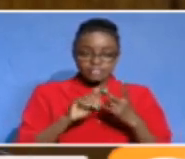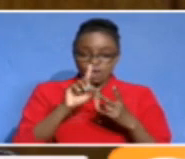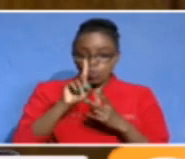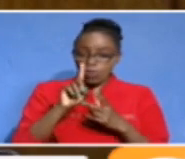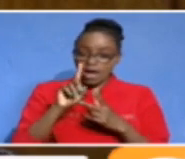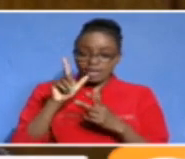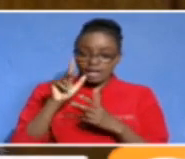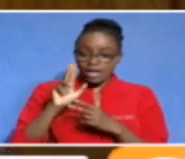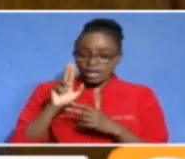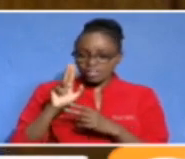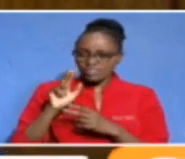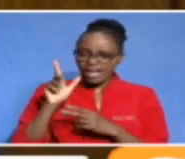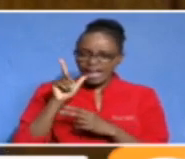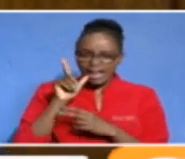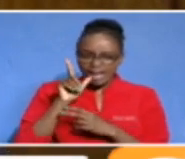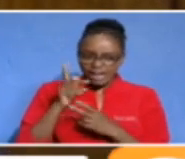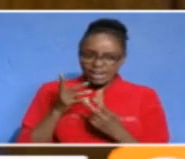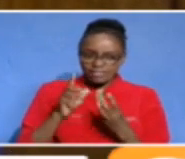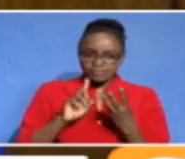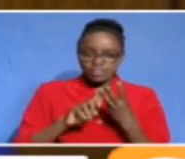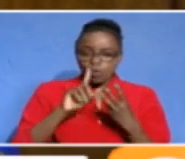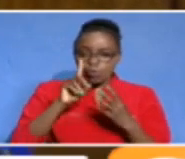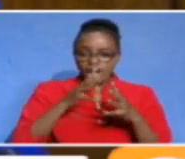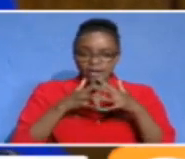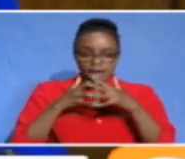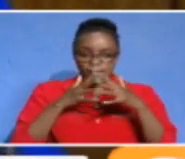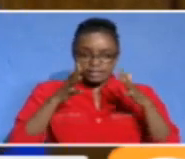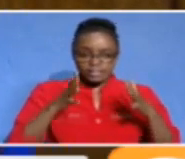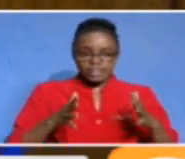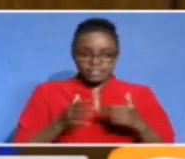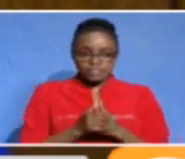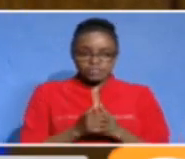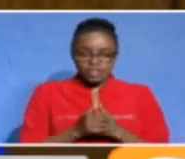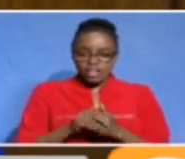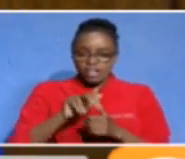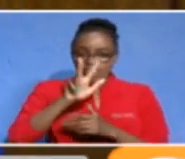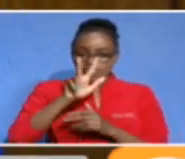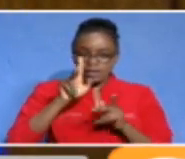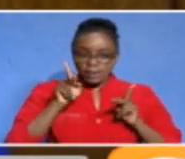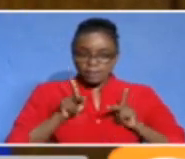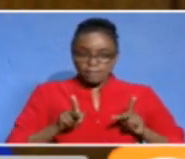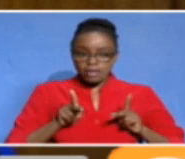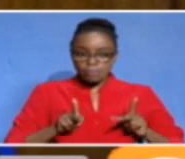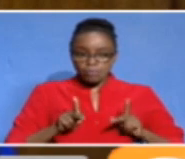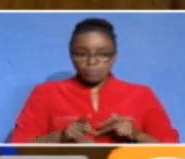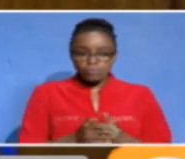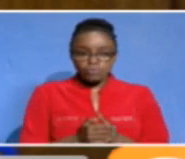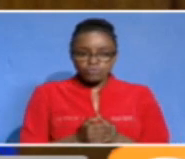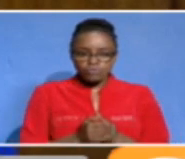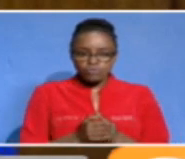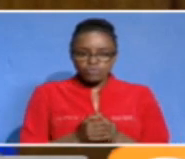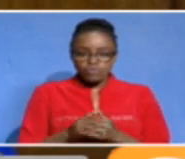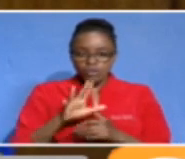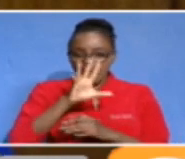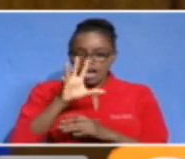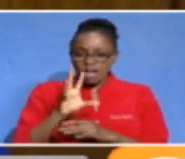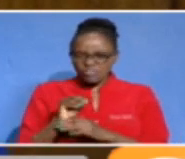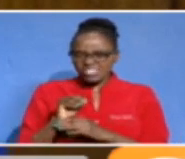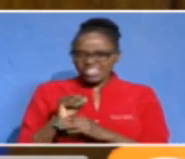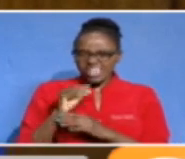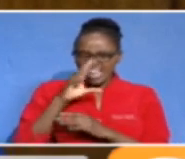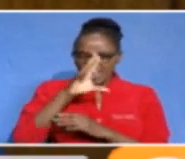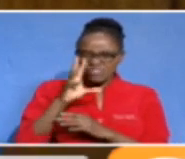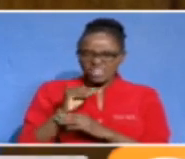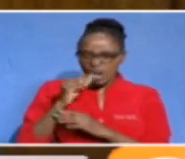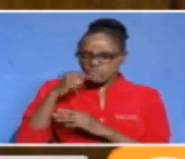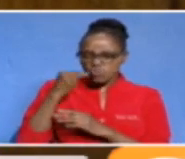1 Briton, 1 American, and 3 persons of African descent whom